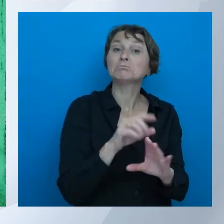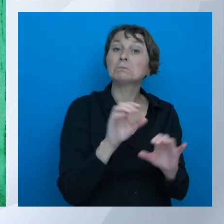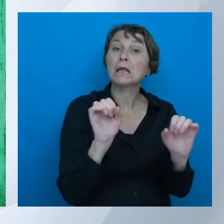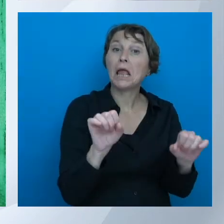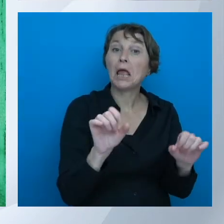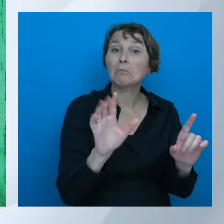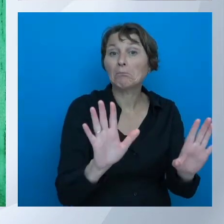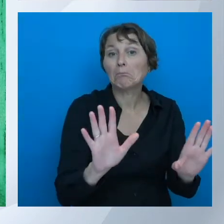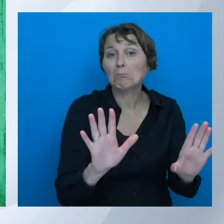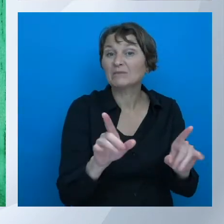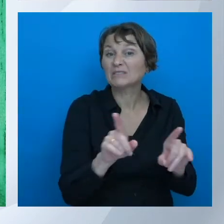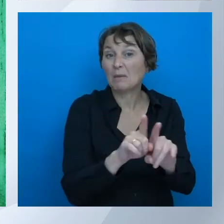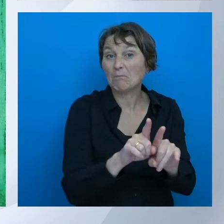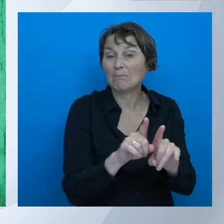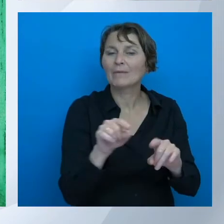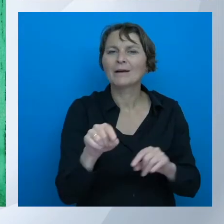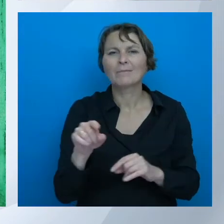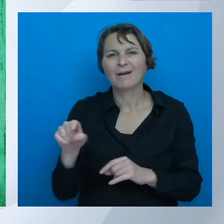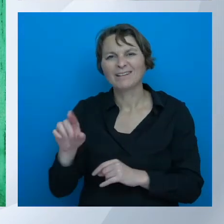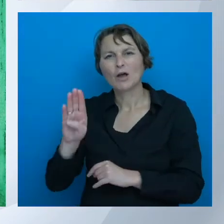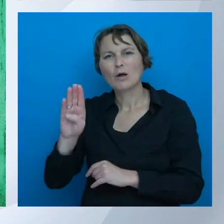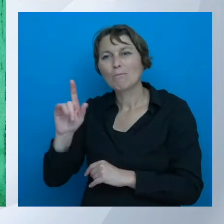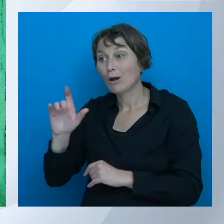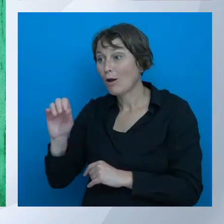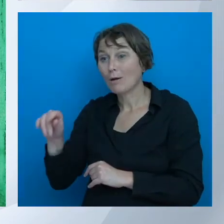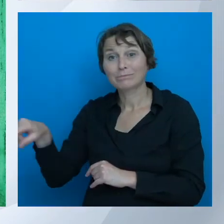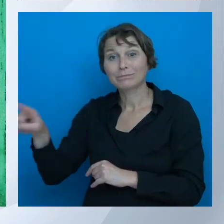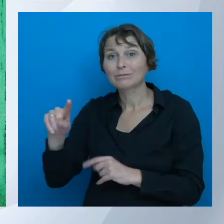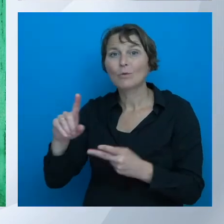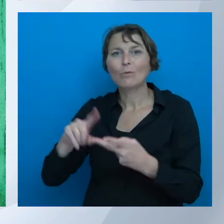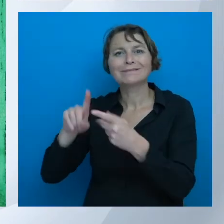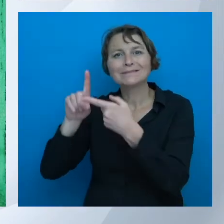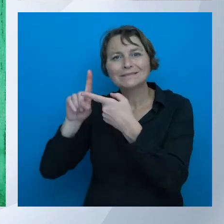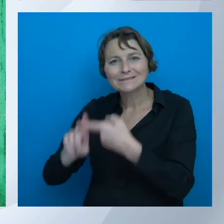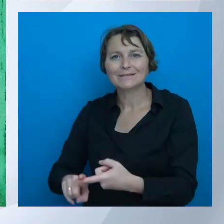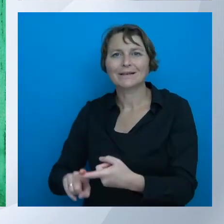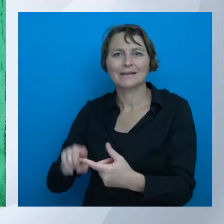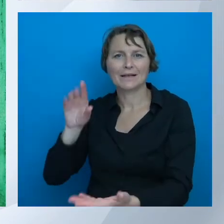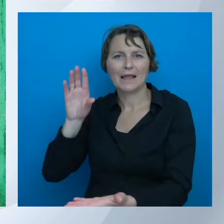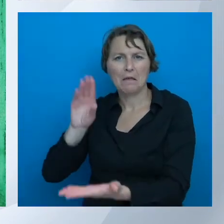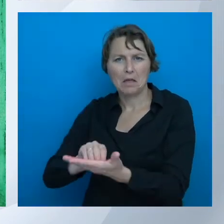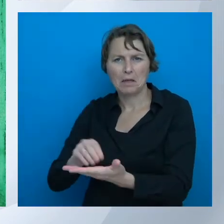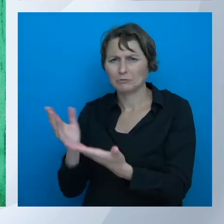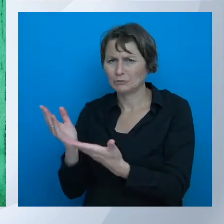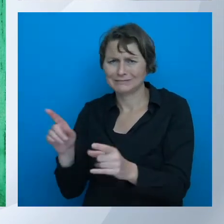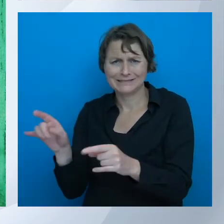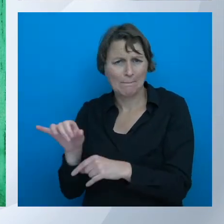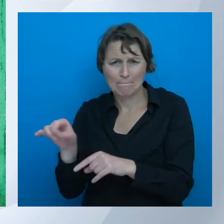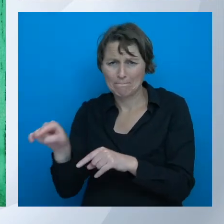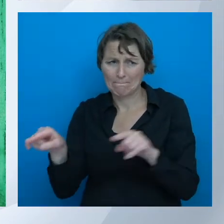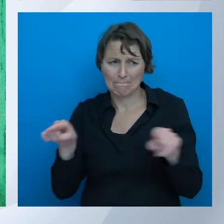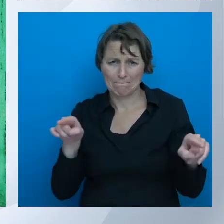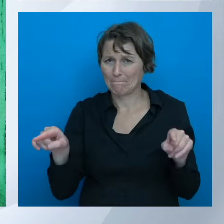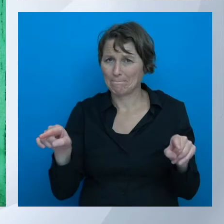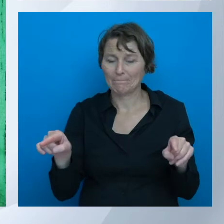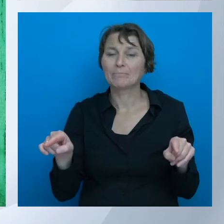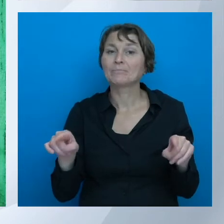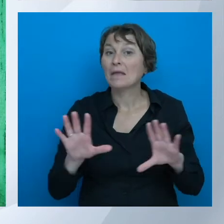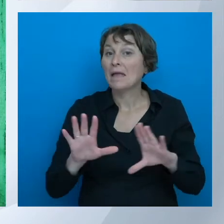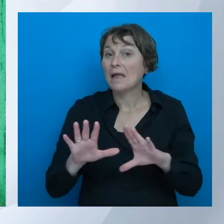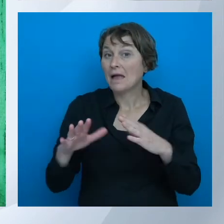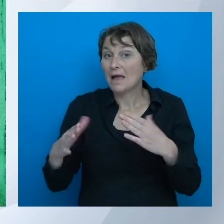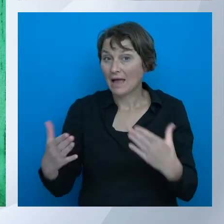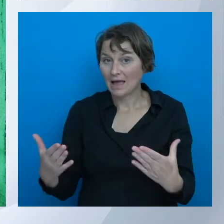same if you're running blob or if you're running a static app service. What you'll need to do is you'll need to implement the OAuth